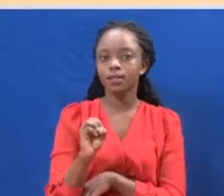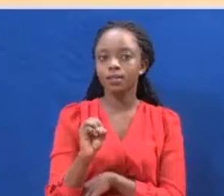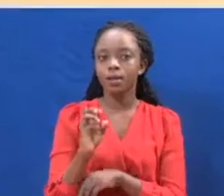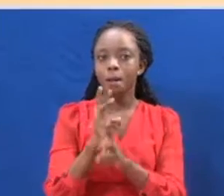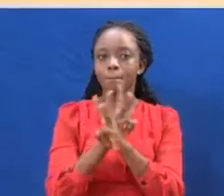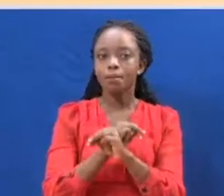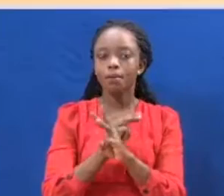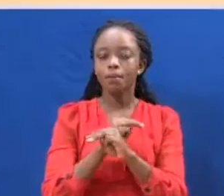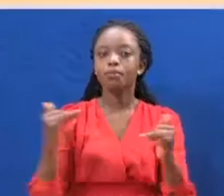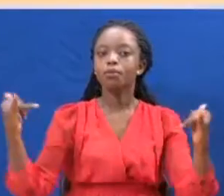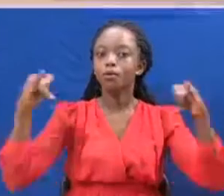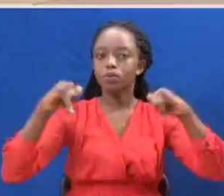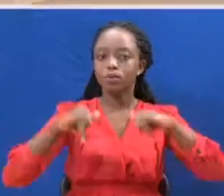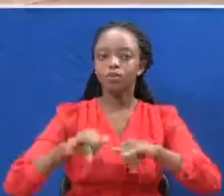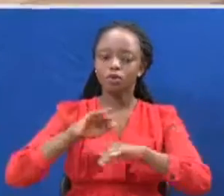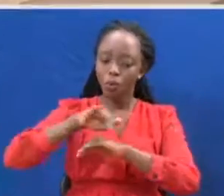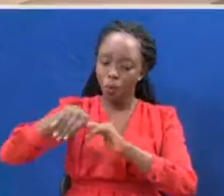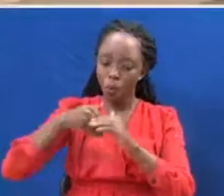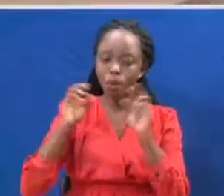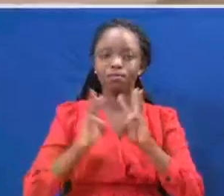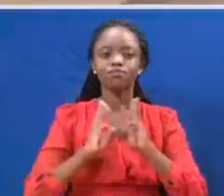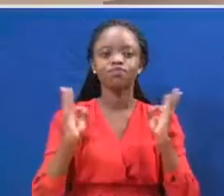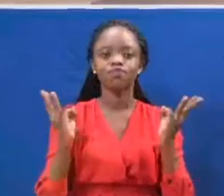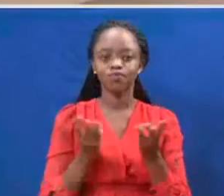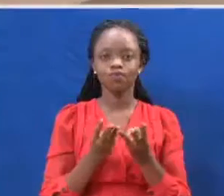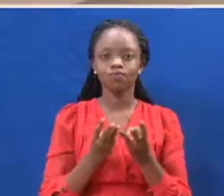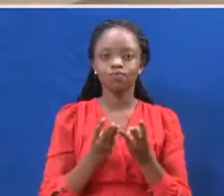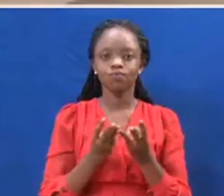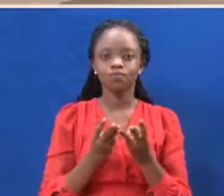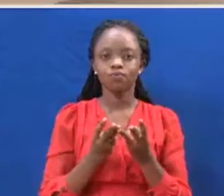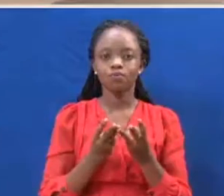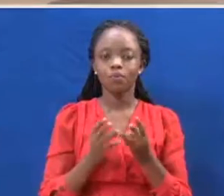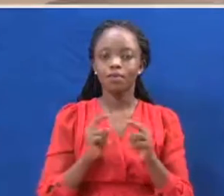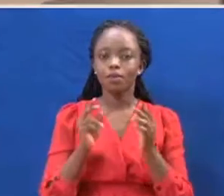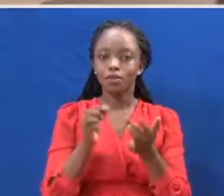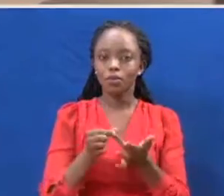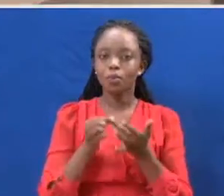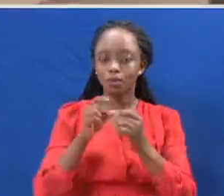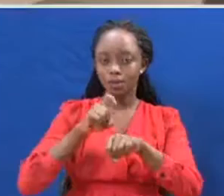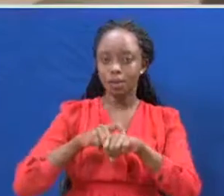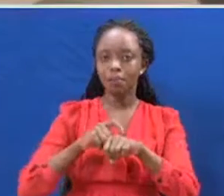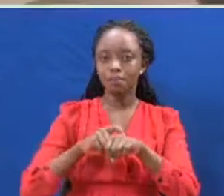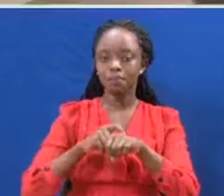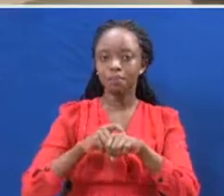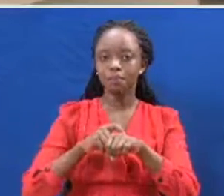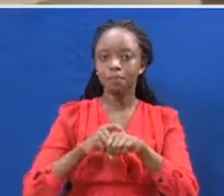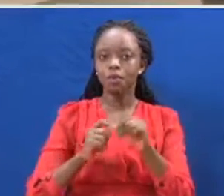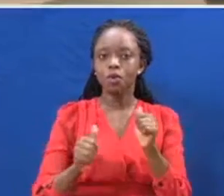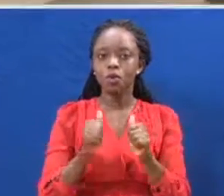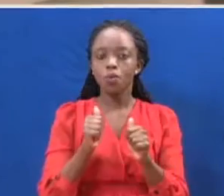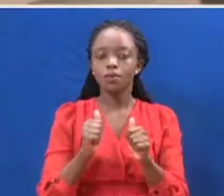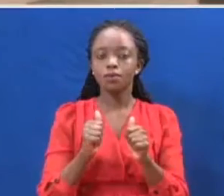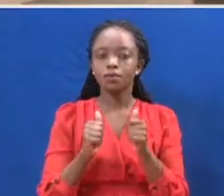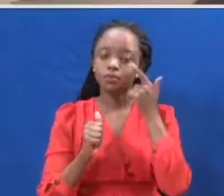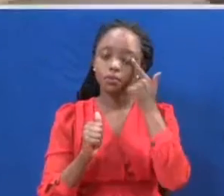mathematical conferences all over the world. The most conspicuous amongst them, which we mathematicians, you